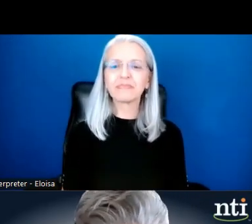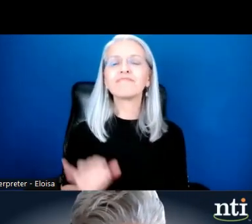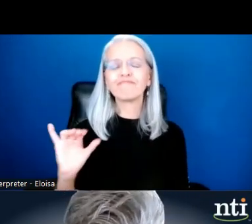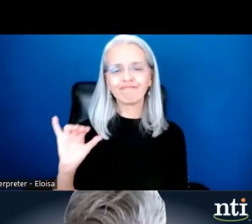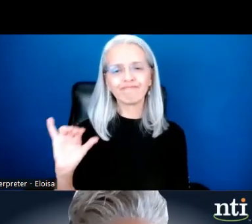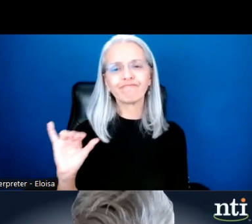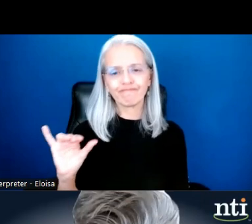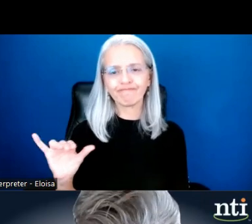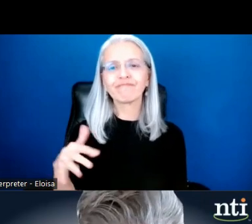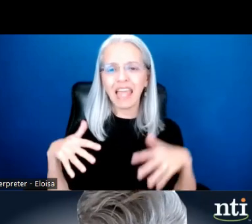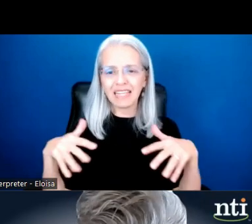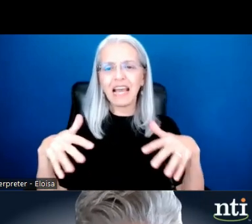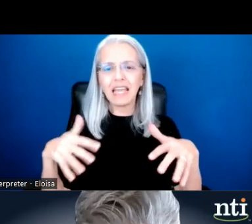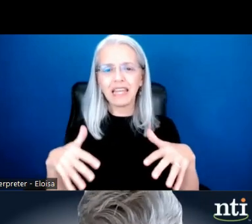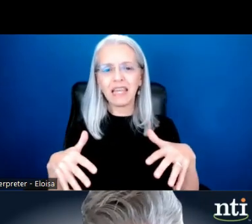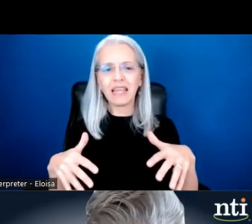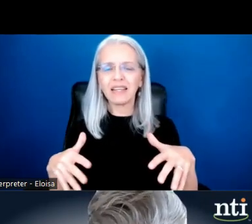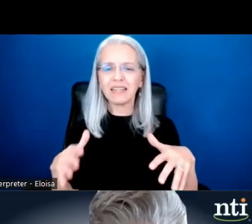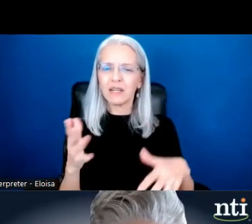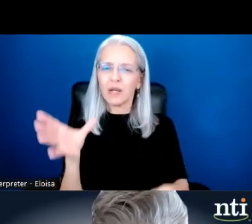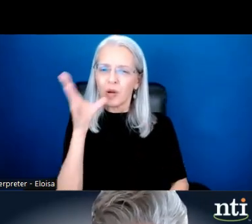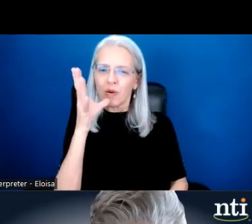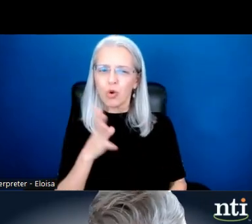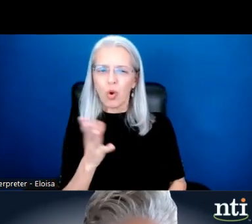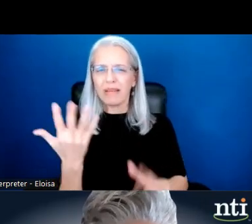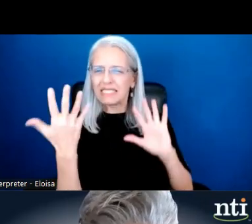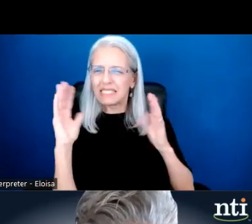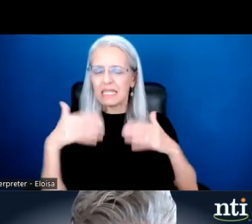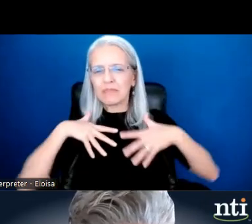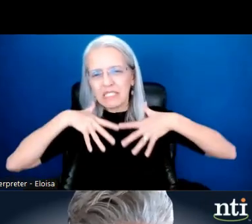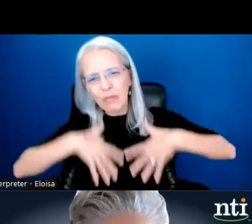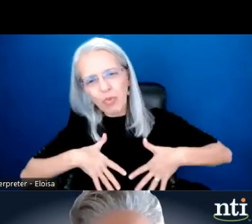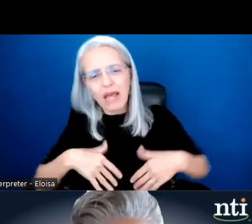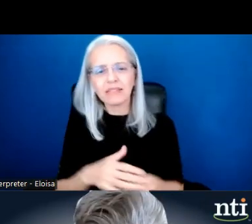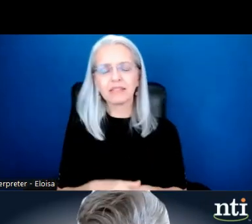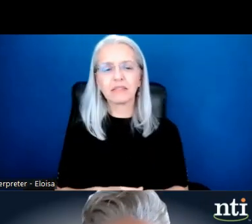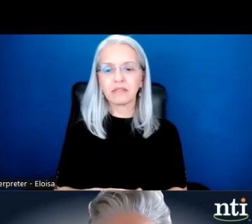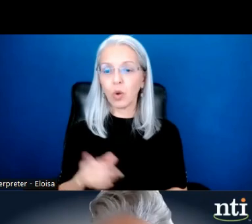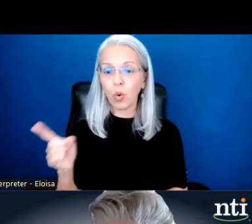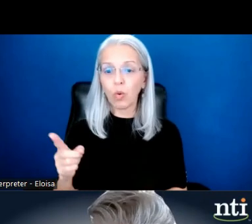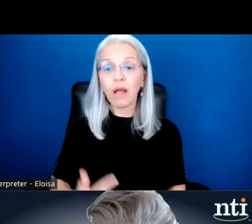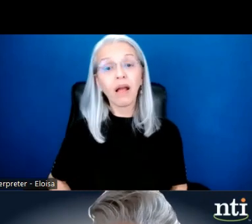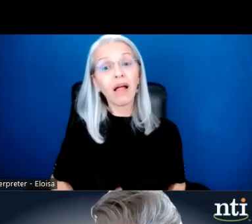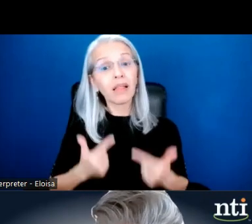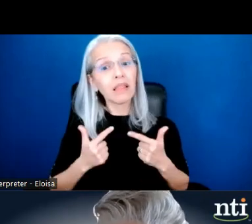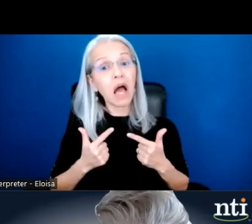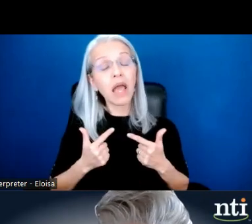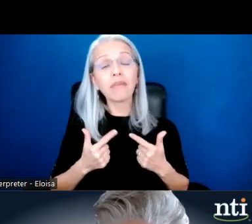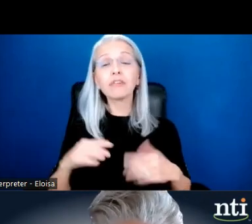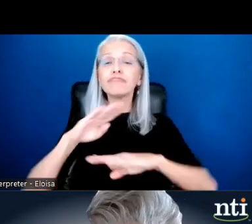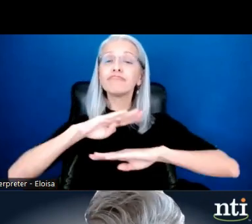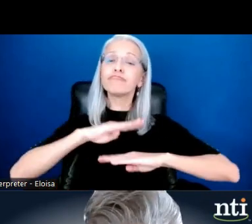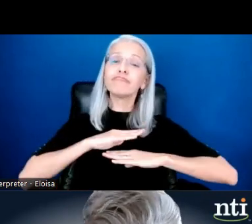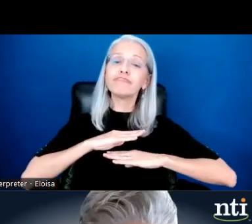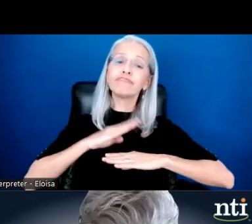Yeah, anxiety. She seems to be depressed. Oh, and somebody says life, contentment, peace. Ooh, I love